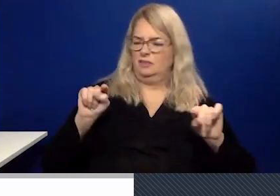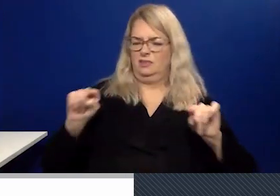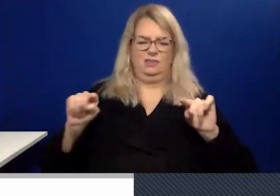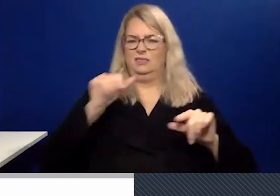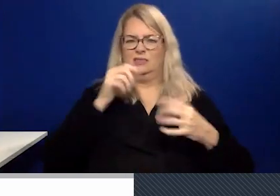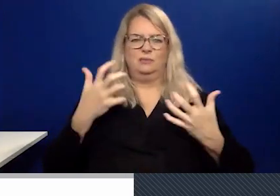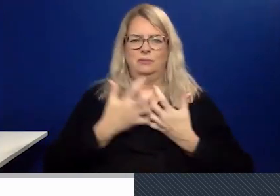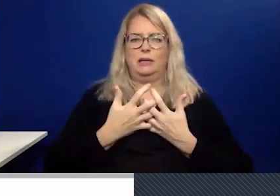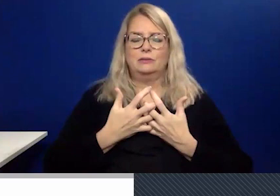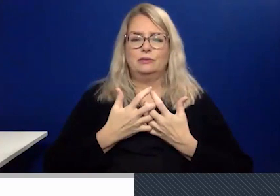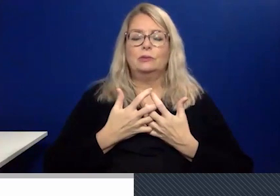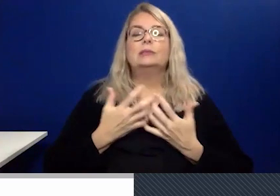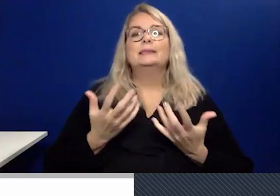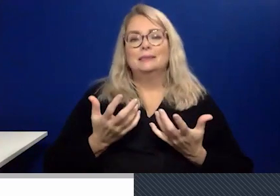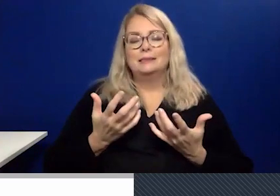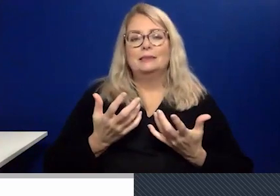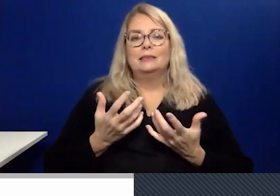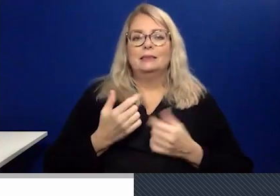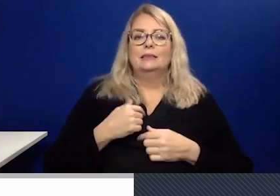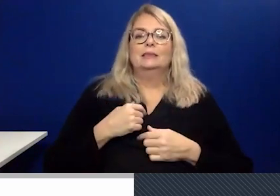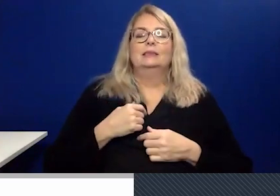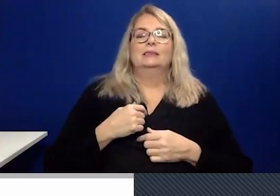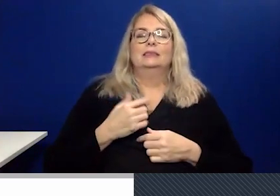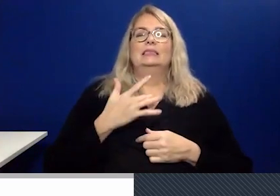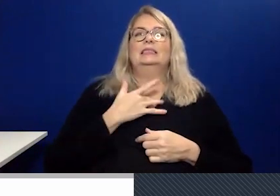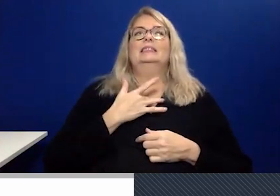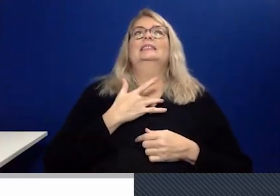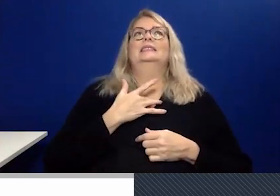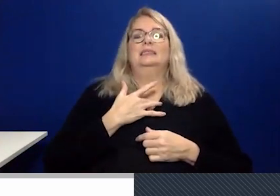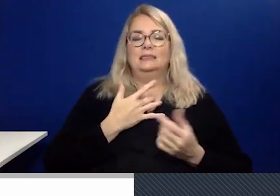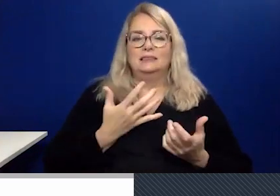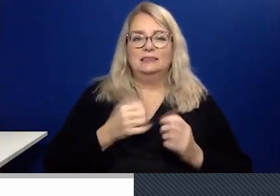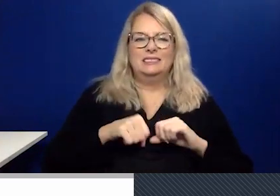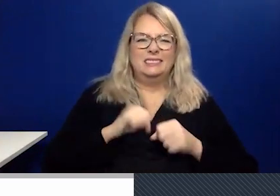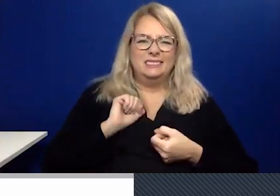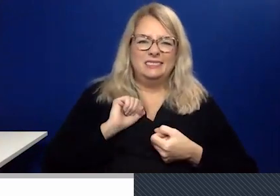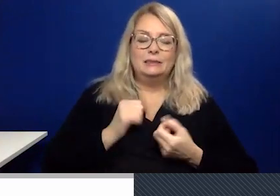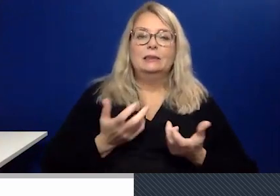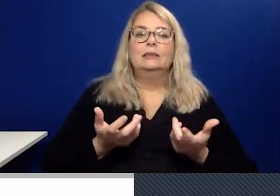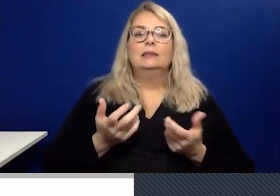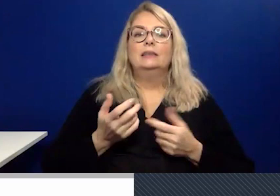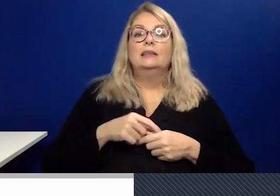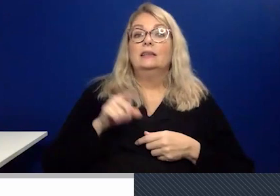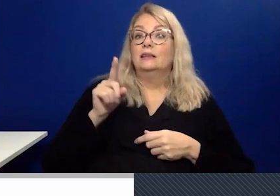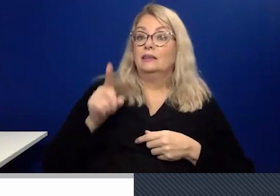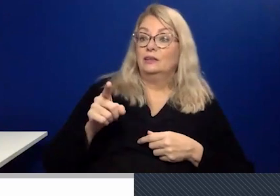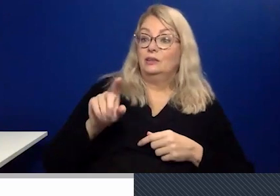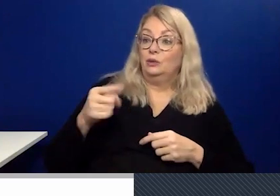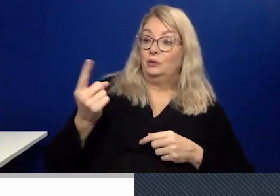there. So it always pains me when people say, give me your data for adult ed. They're like, oh, you only